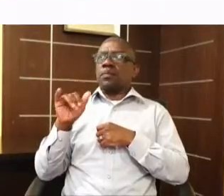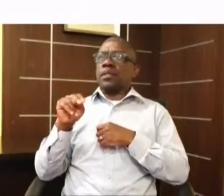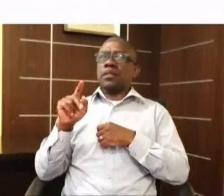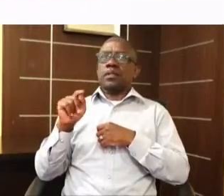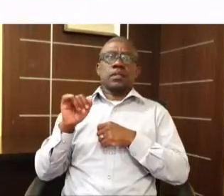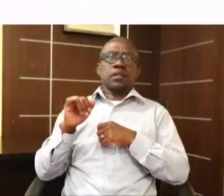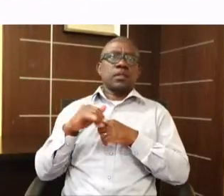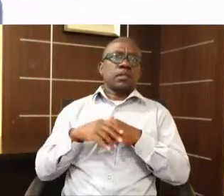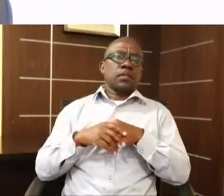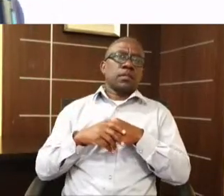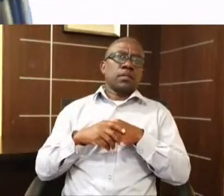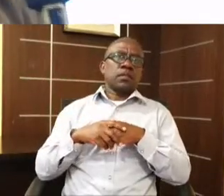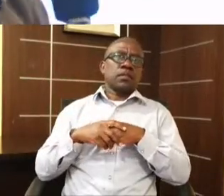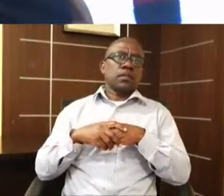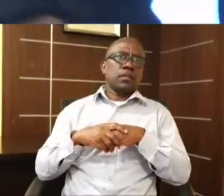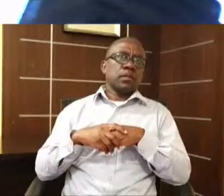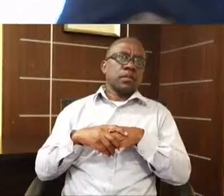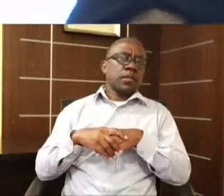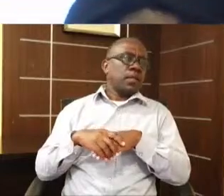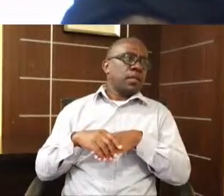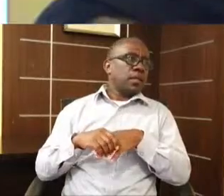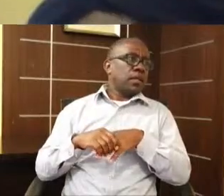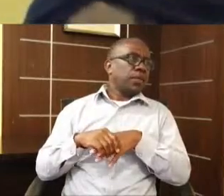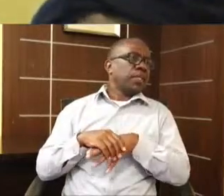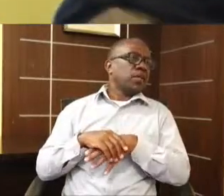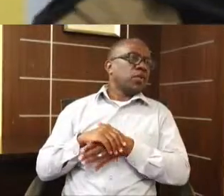Fidelis, nikupe mic wa kwanza.